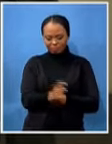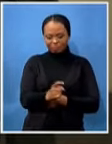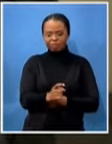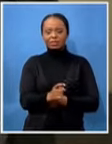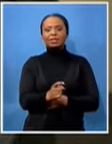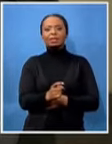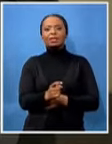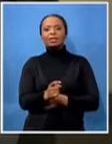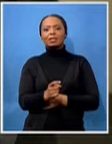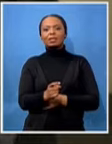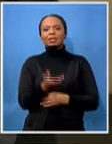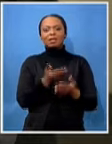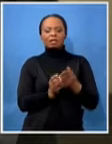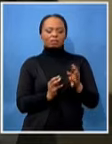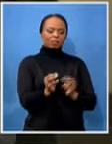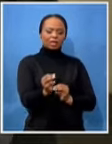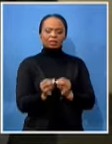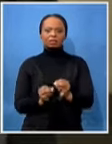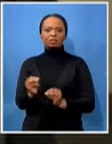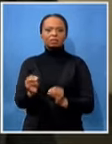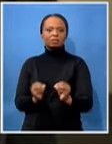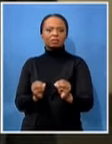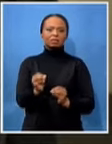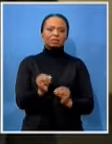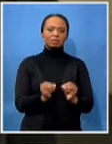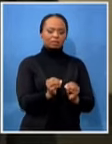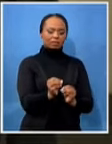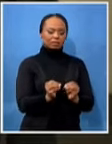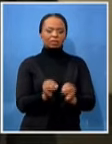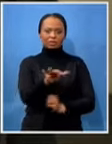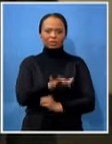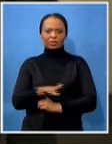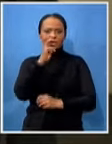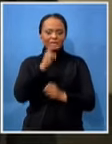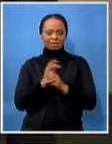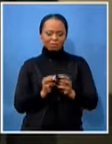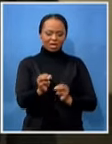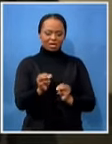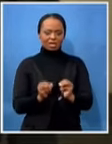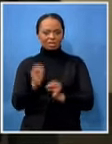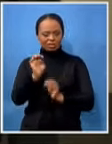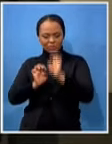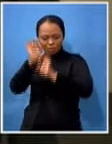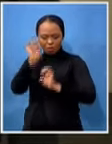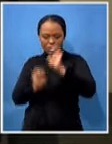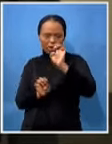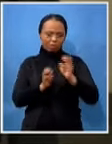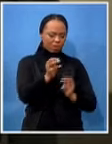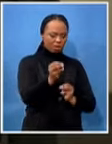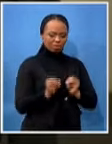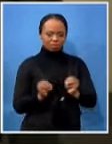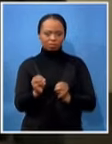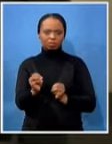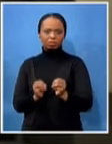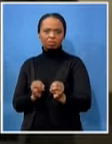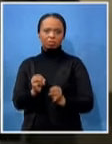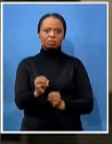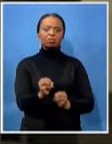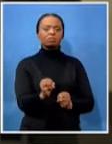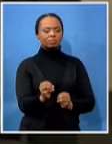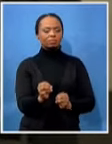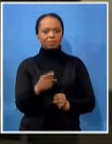So that's why I think your point now is important for me. I was going to ask the question anyway, when are we converting